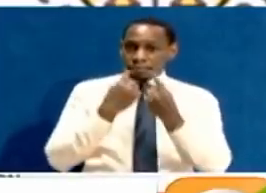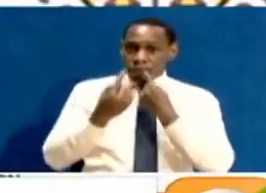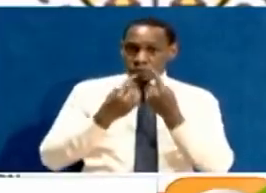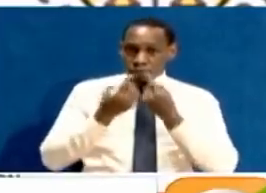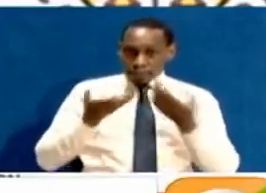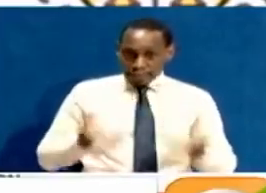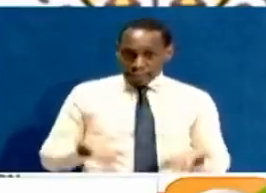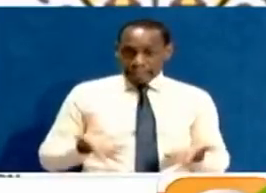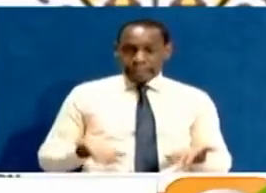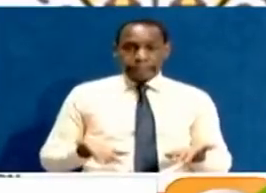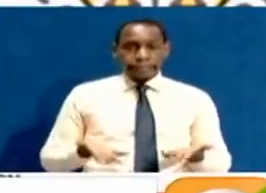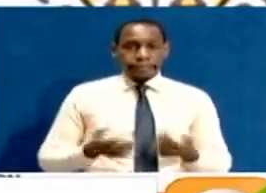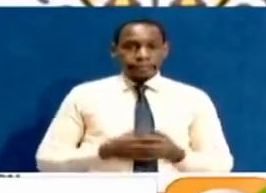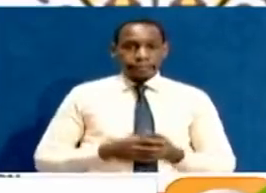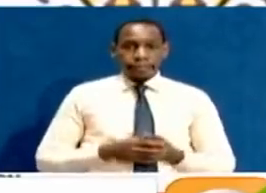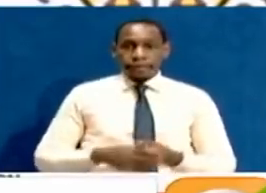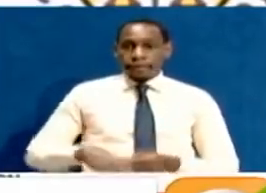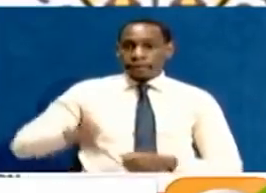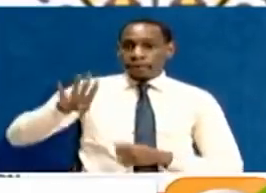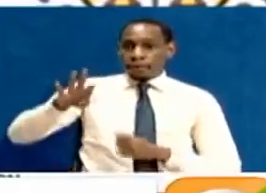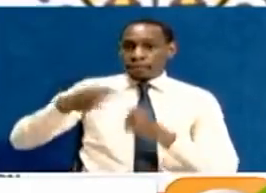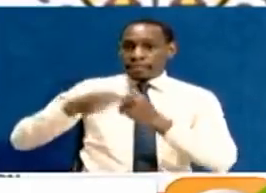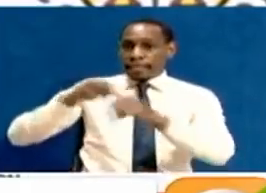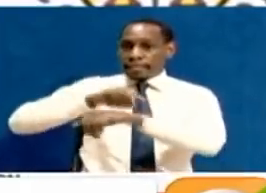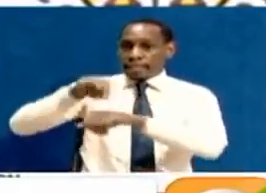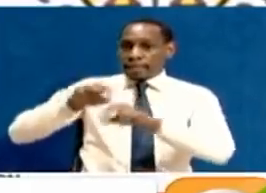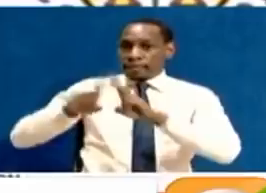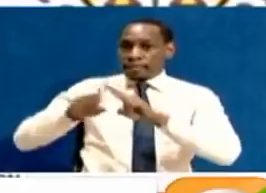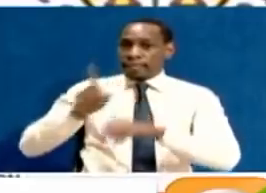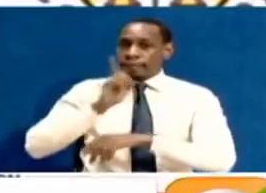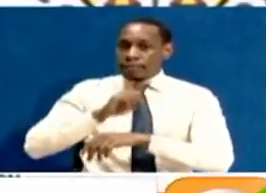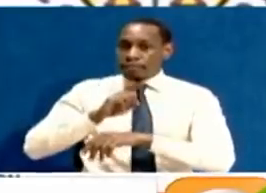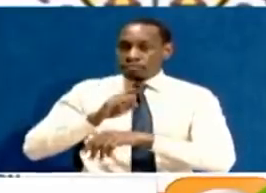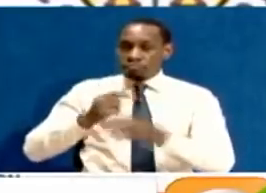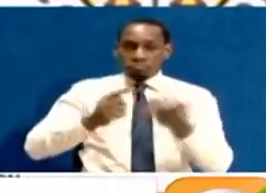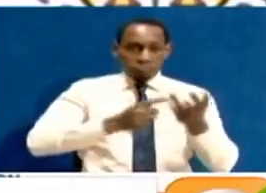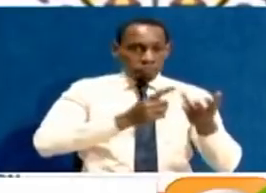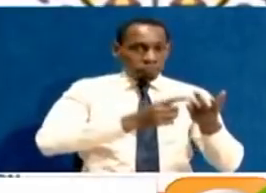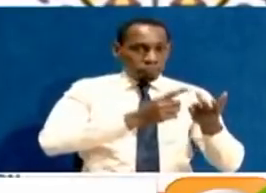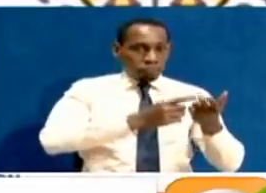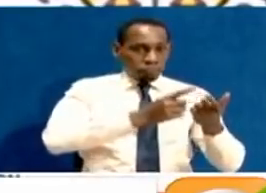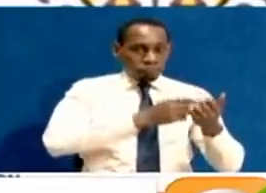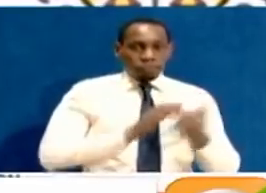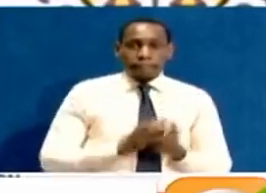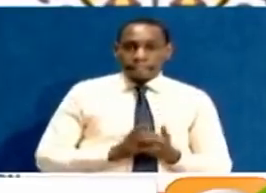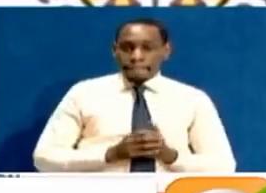now, the 48 hours have started to run.